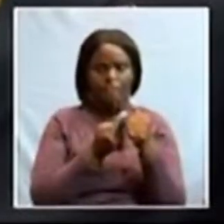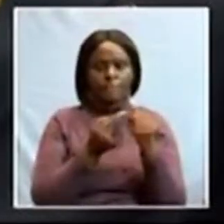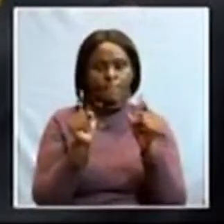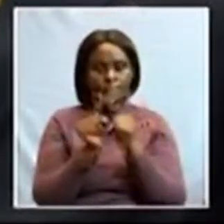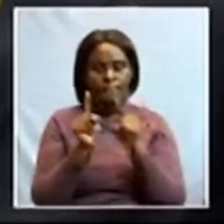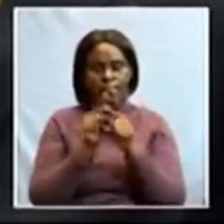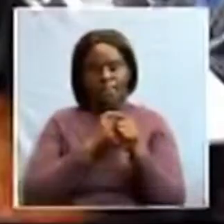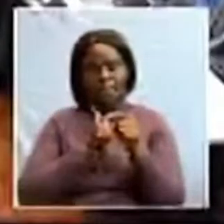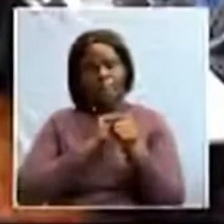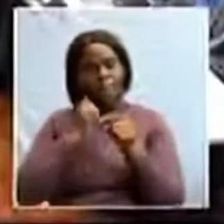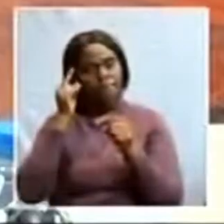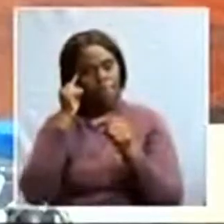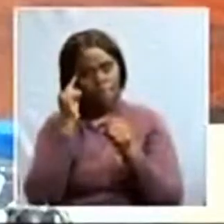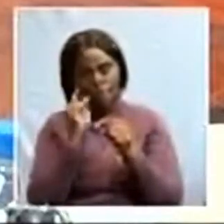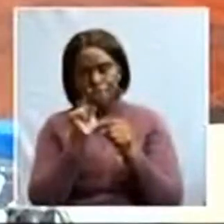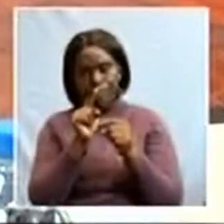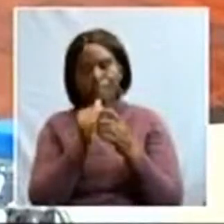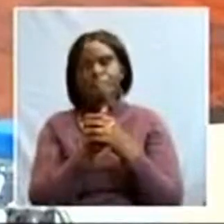I think,